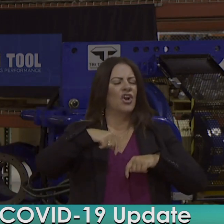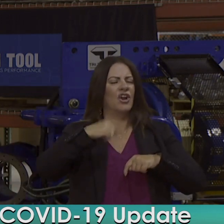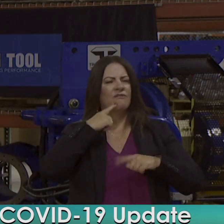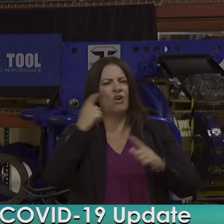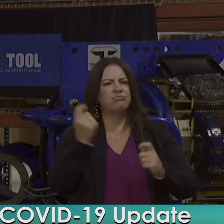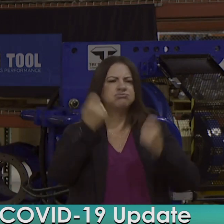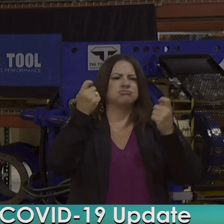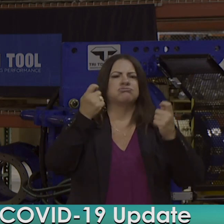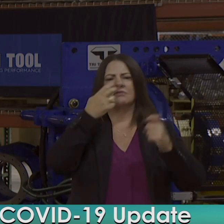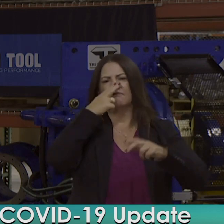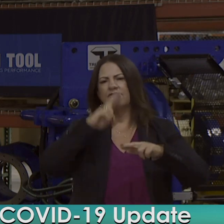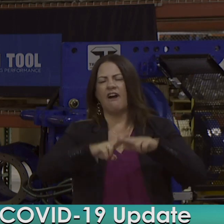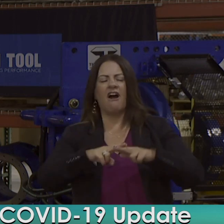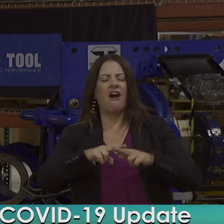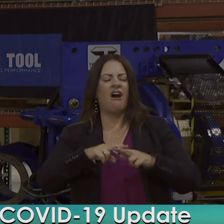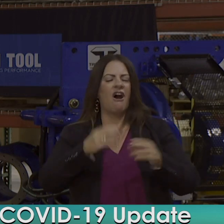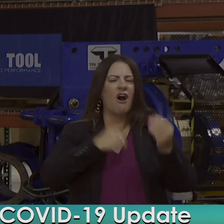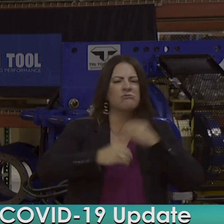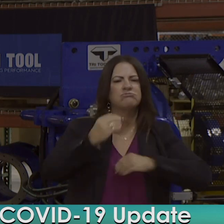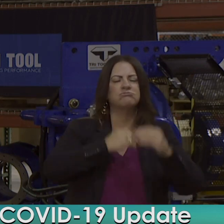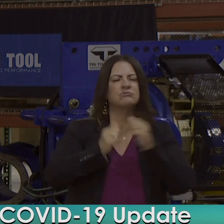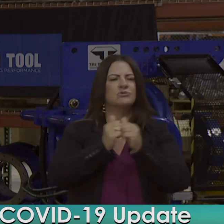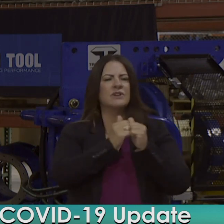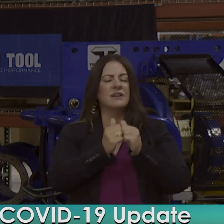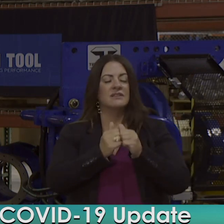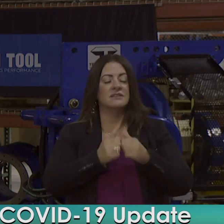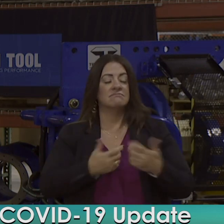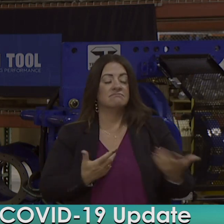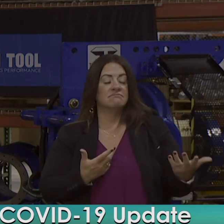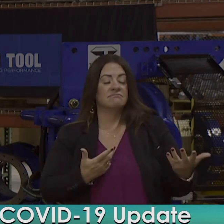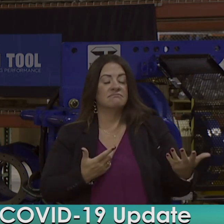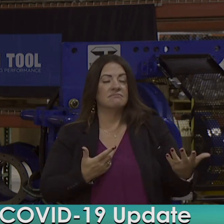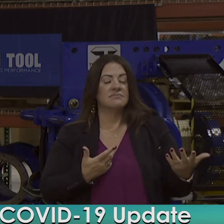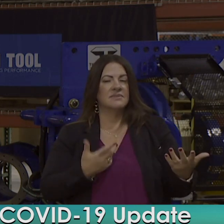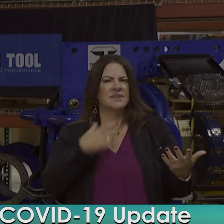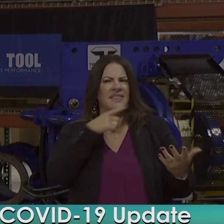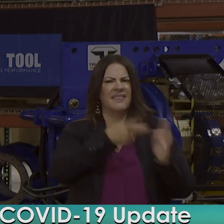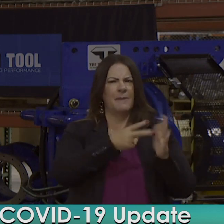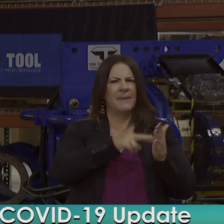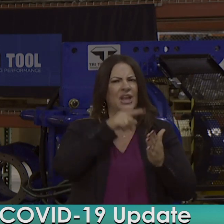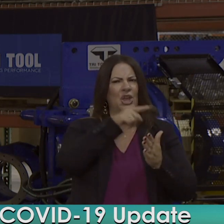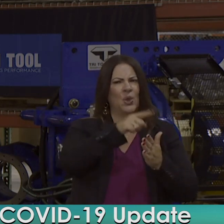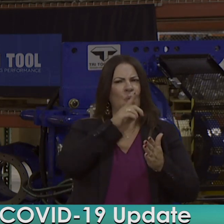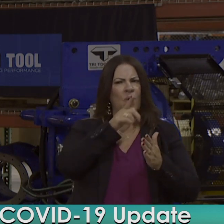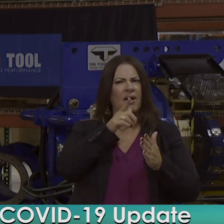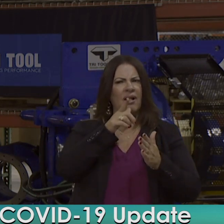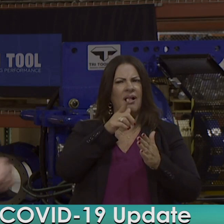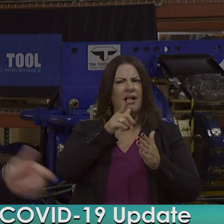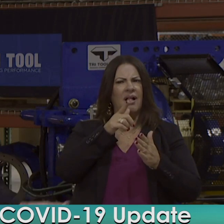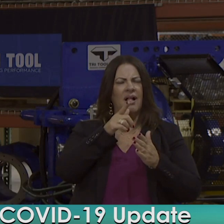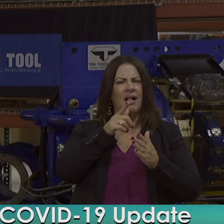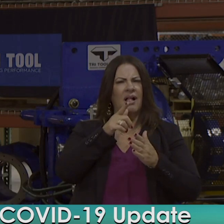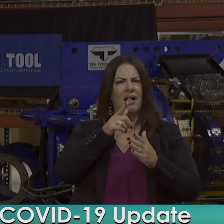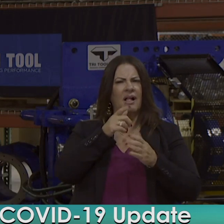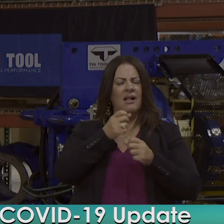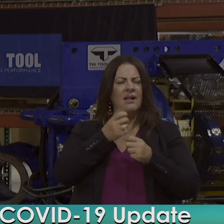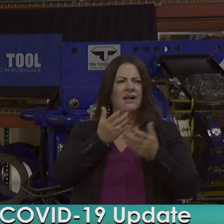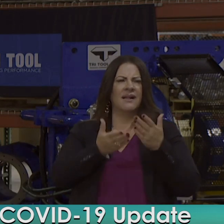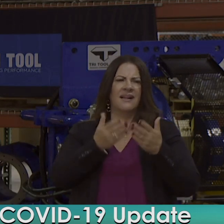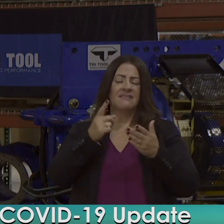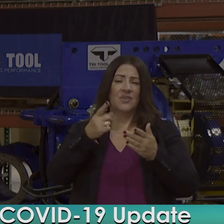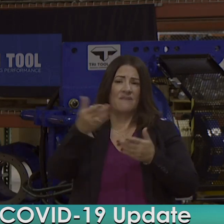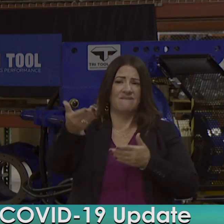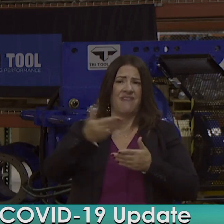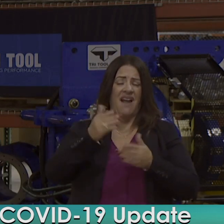a festive barbecue? Well, you may be putting Uncle John's life at risk if you do that the way you used to do that.